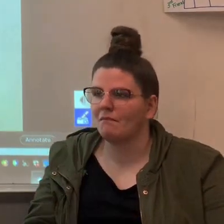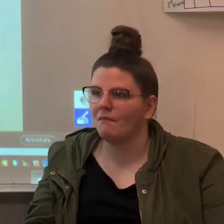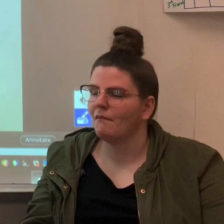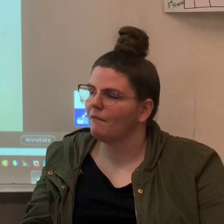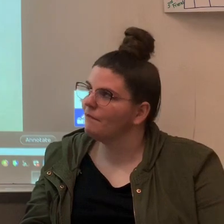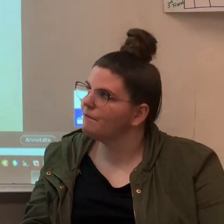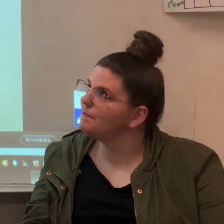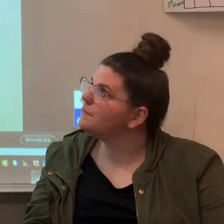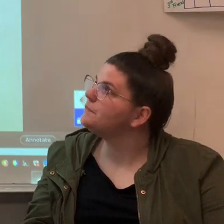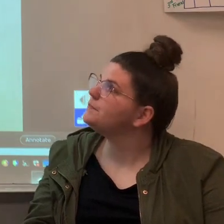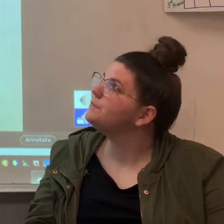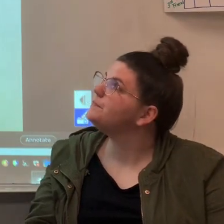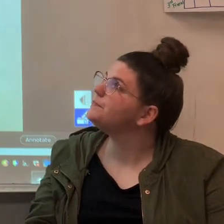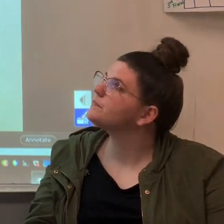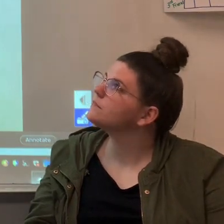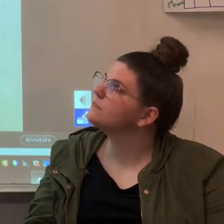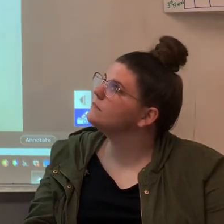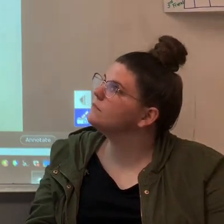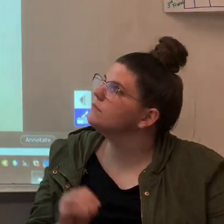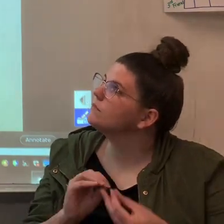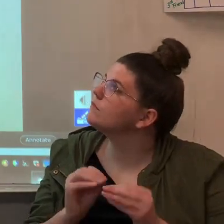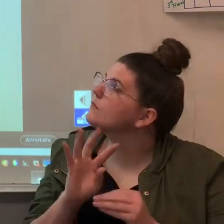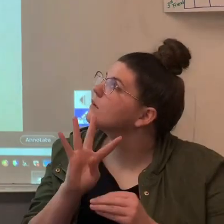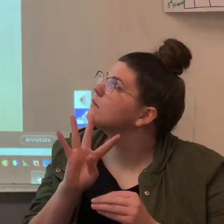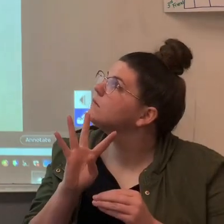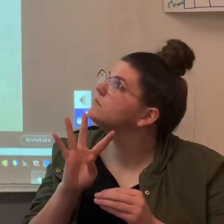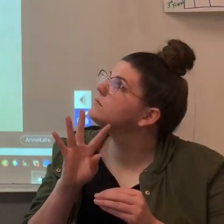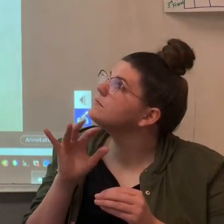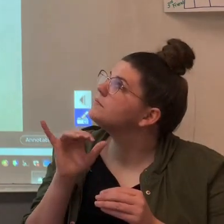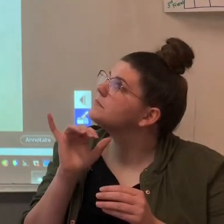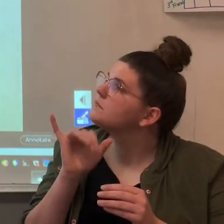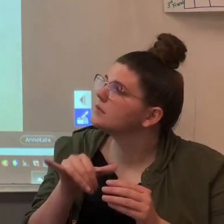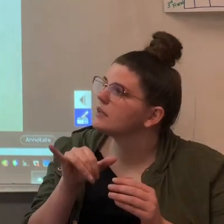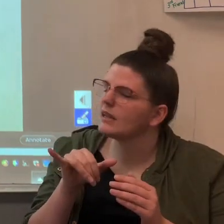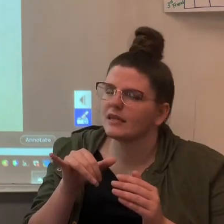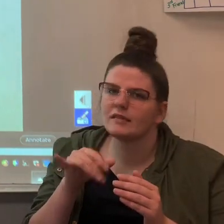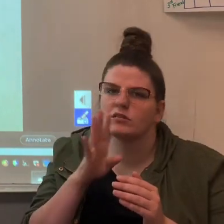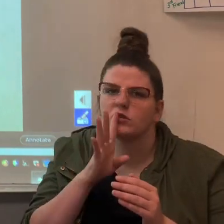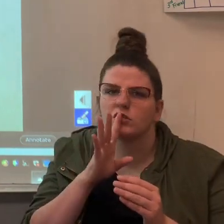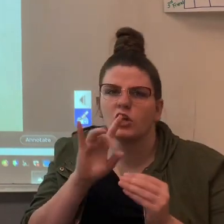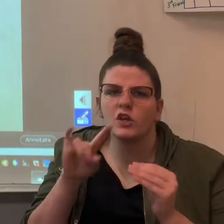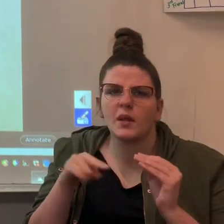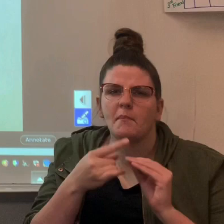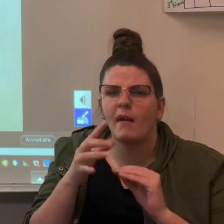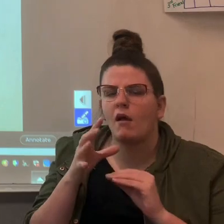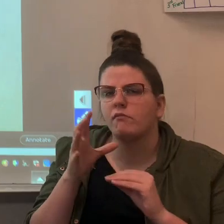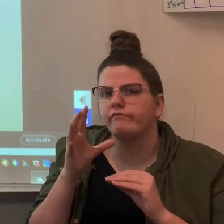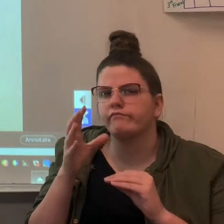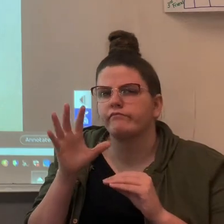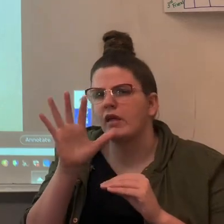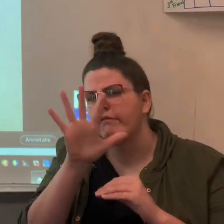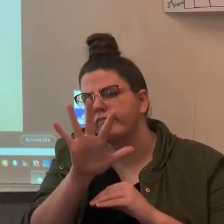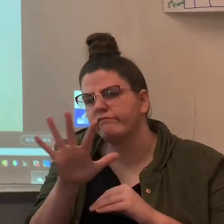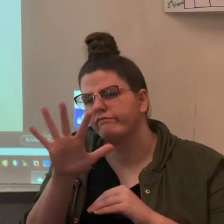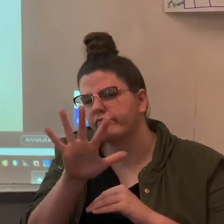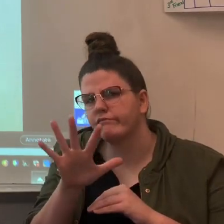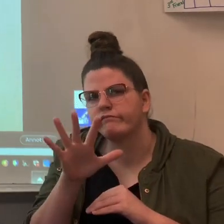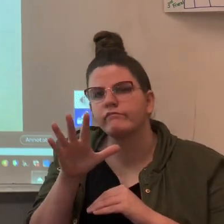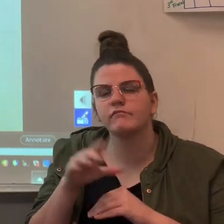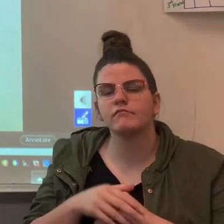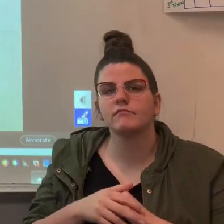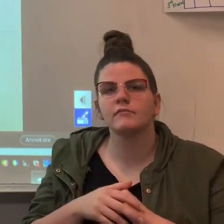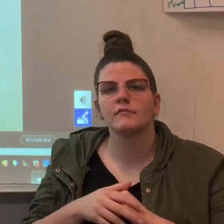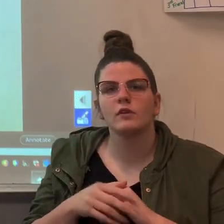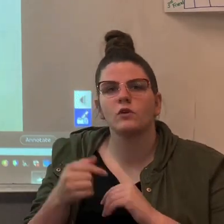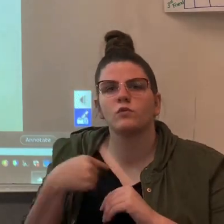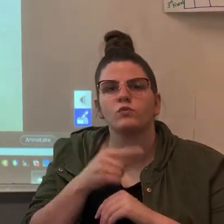All right, this one here is talking about estimating, okay? So estimating. We're estimating